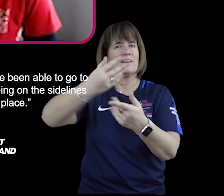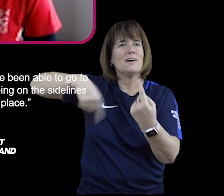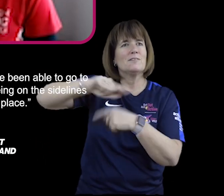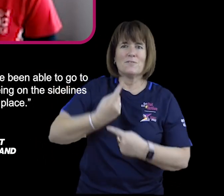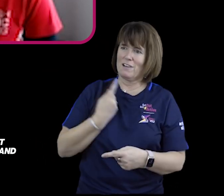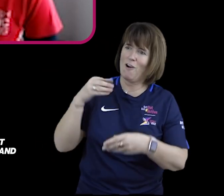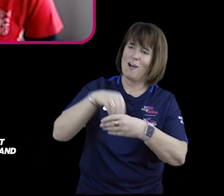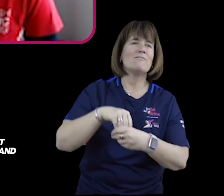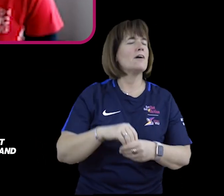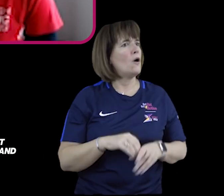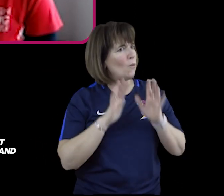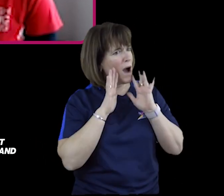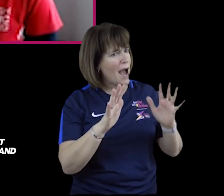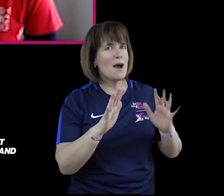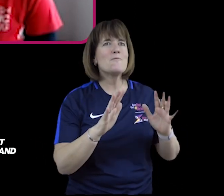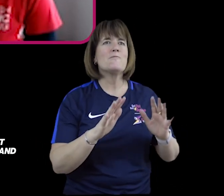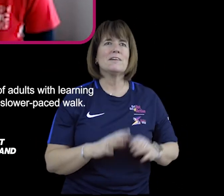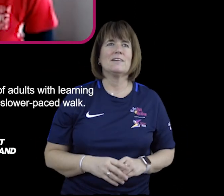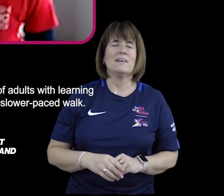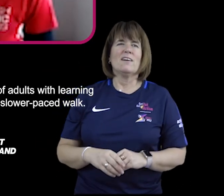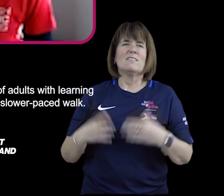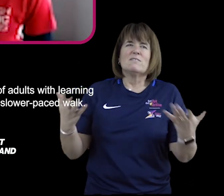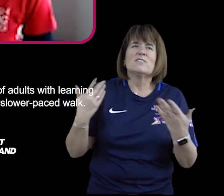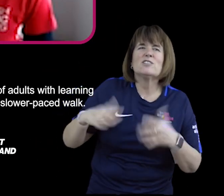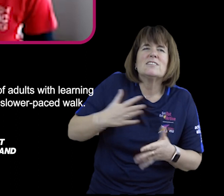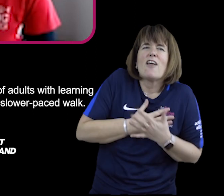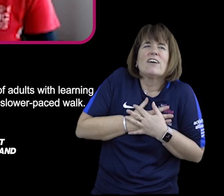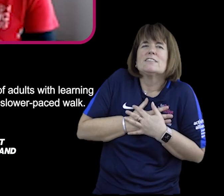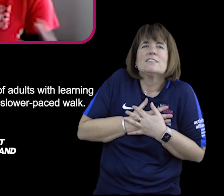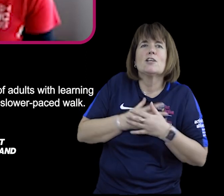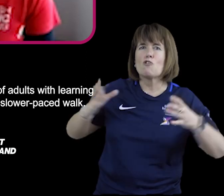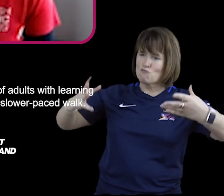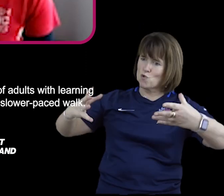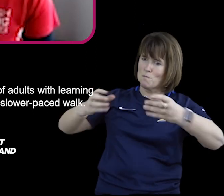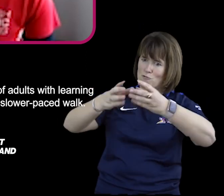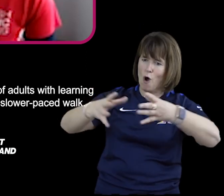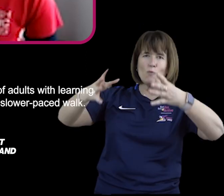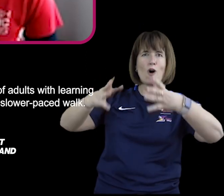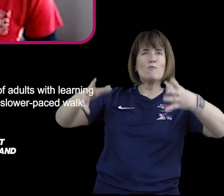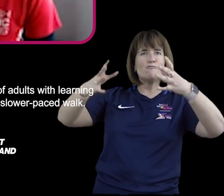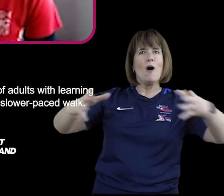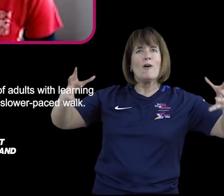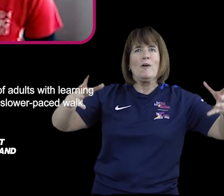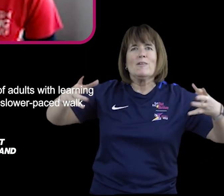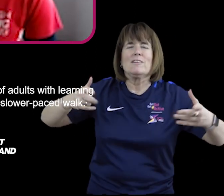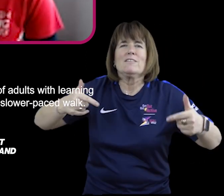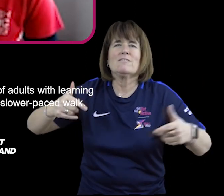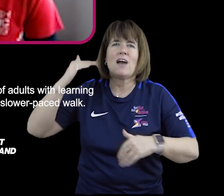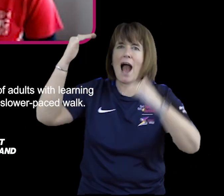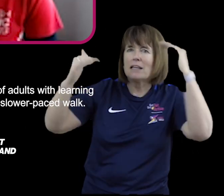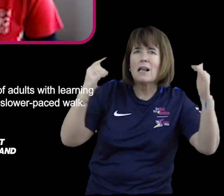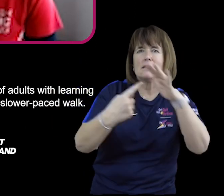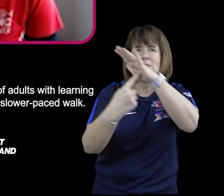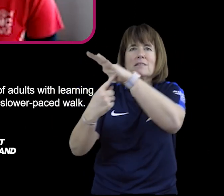than getting a free place. Wow. And they were just loving it. And that group really did grow. It always had a core of adults with